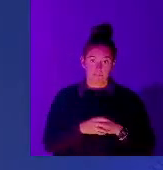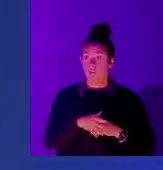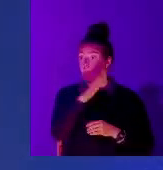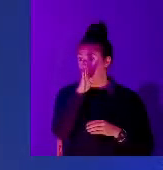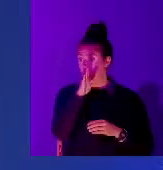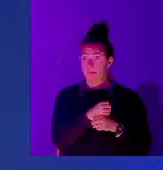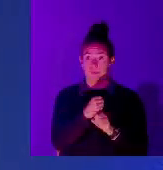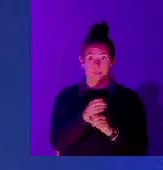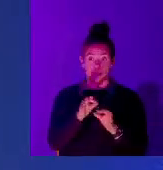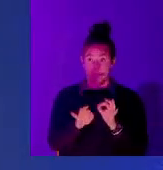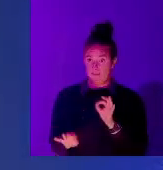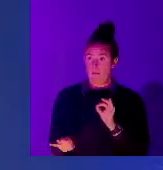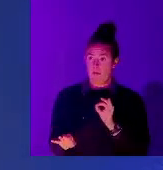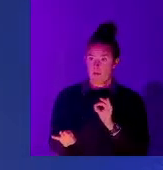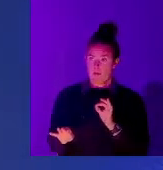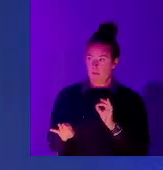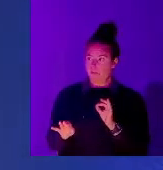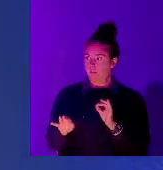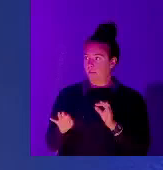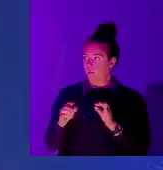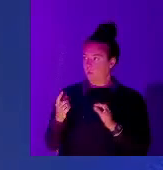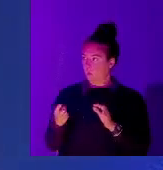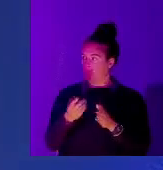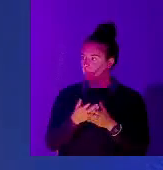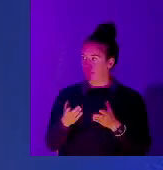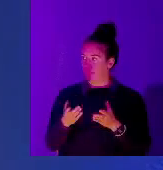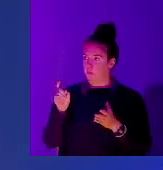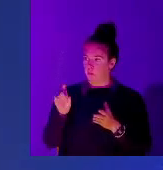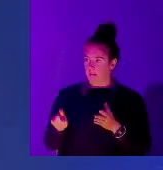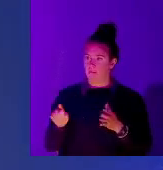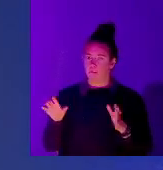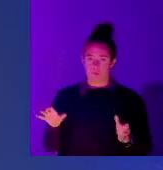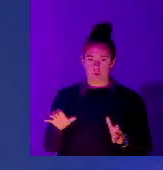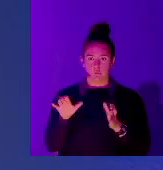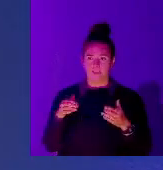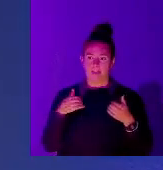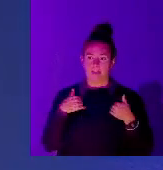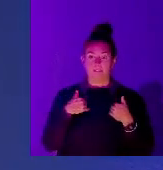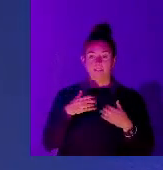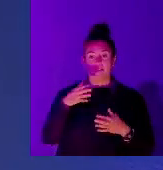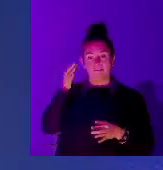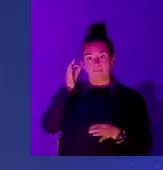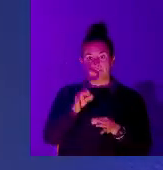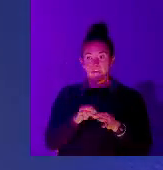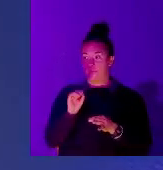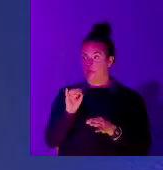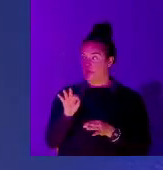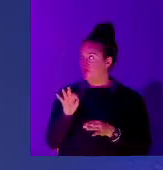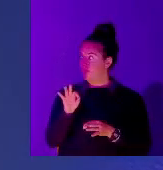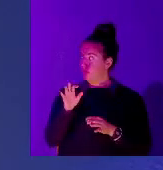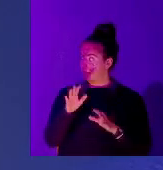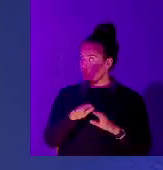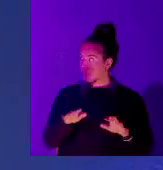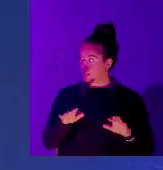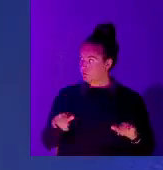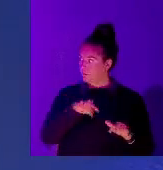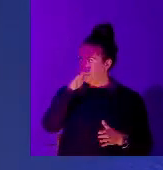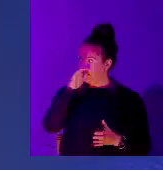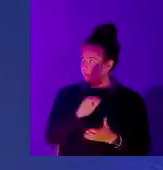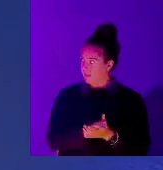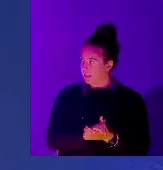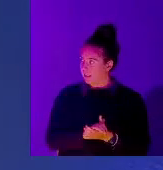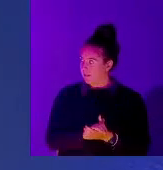all you have to do is have the faith of a child to believe in the efficacy of Christ's atoning